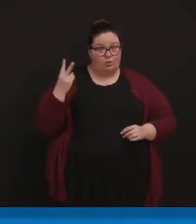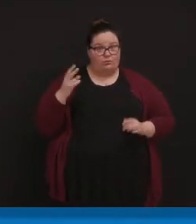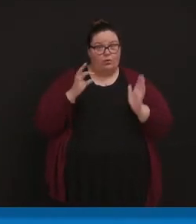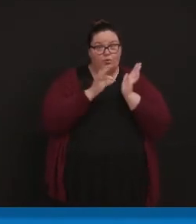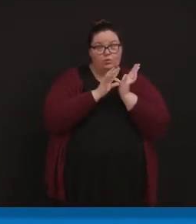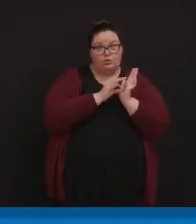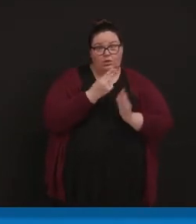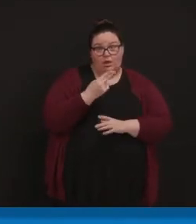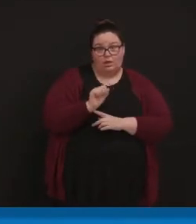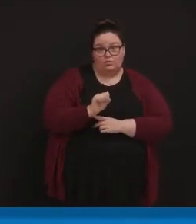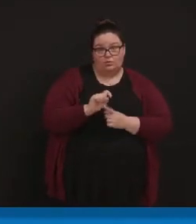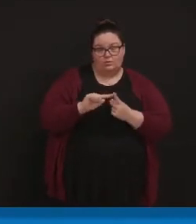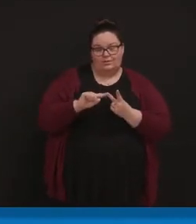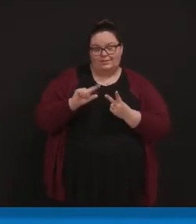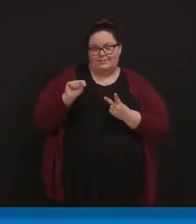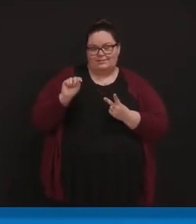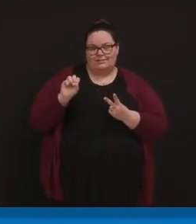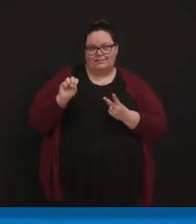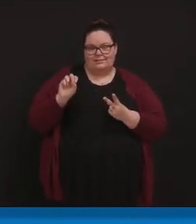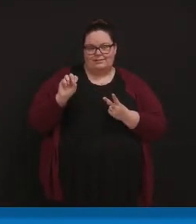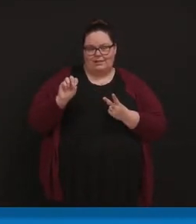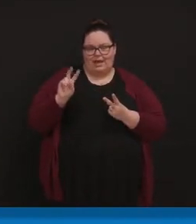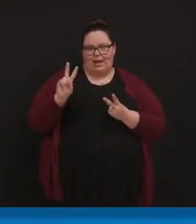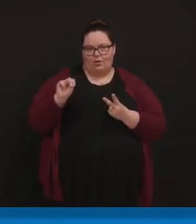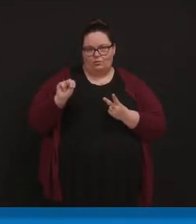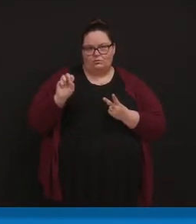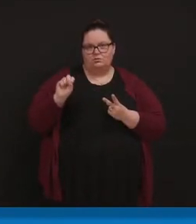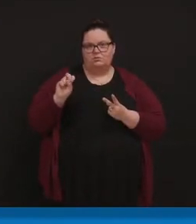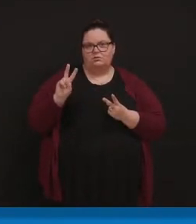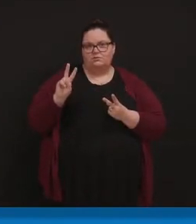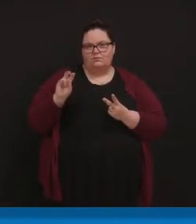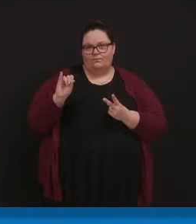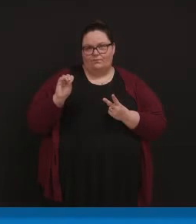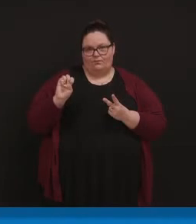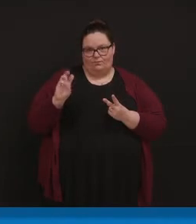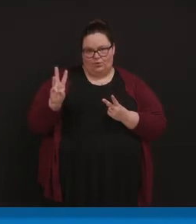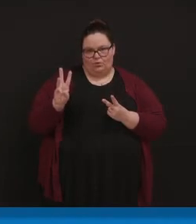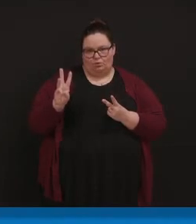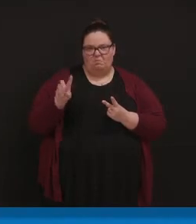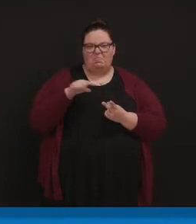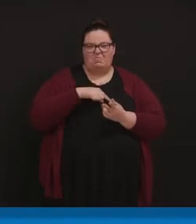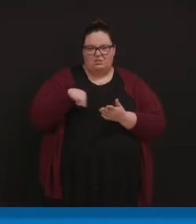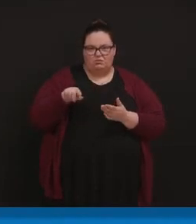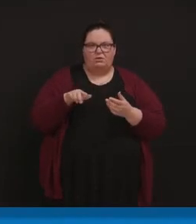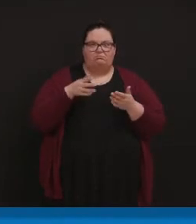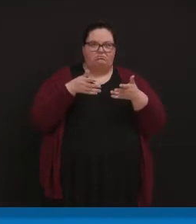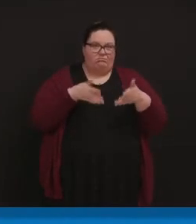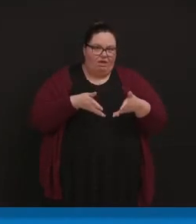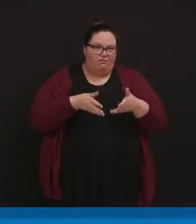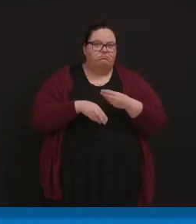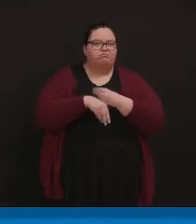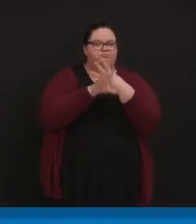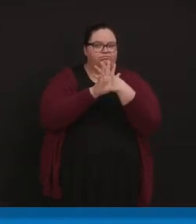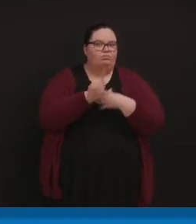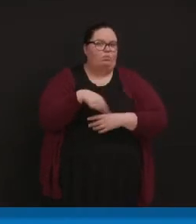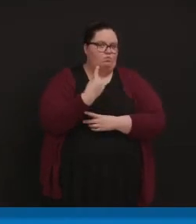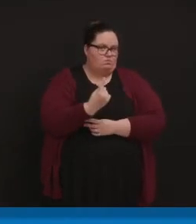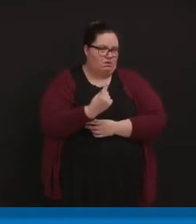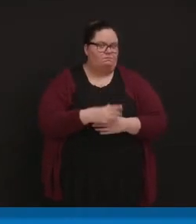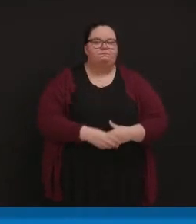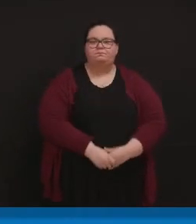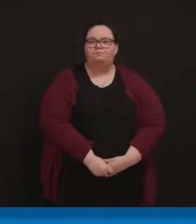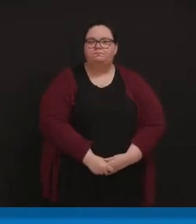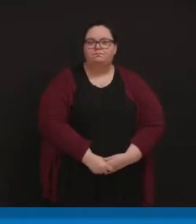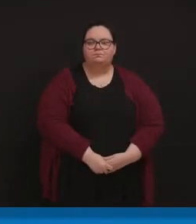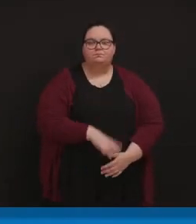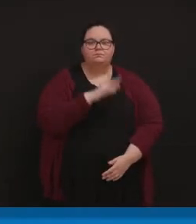at Woodstock High and Townsview School will begin learning online for the rest of this week. So les élèves de l'école aux